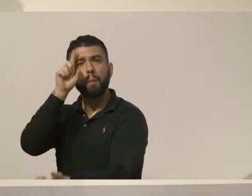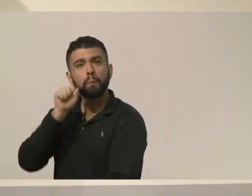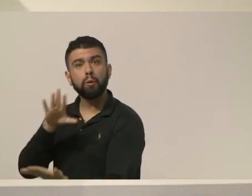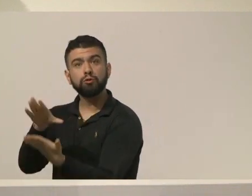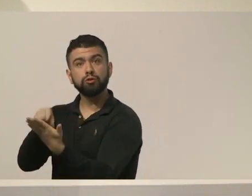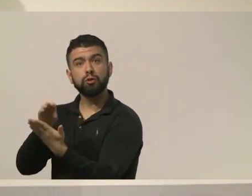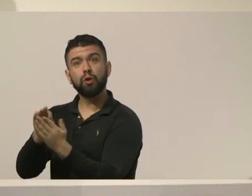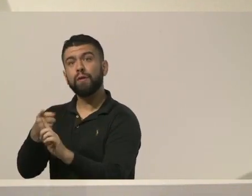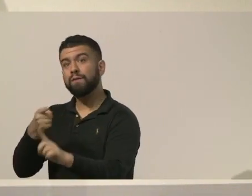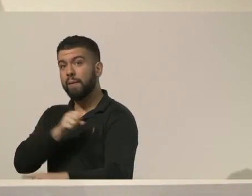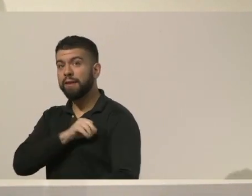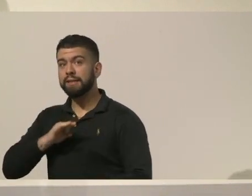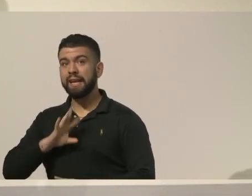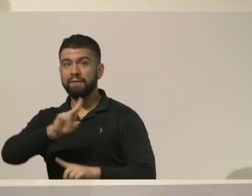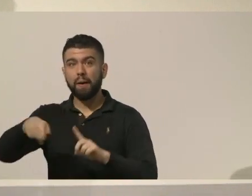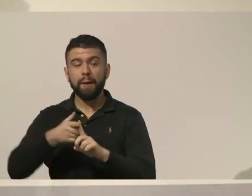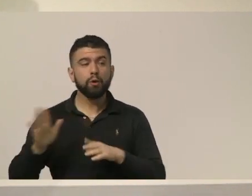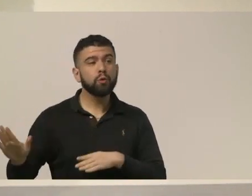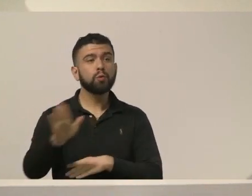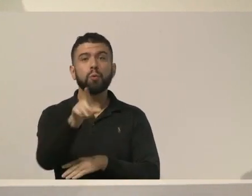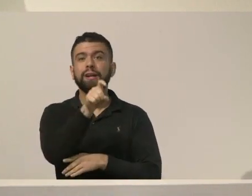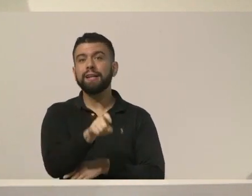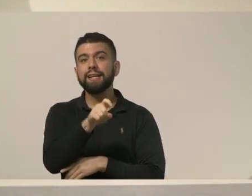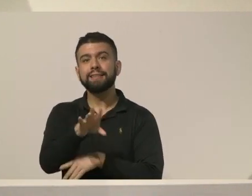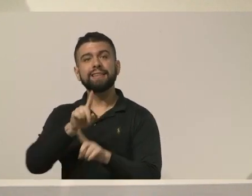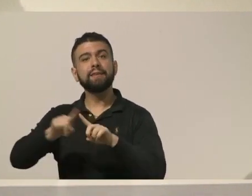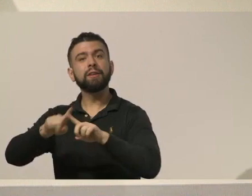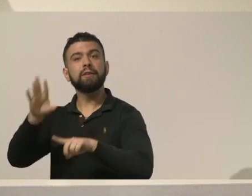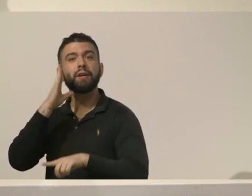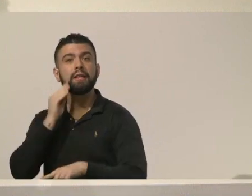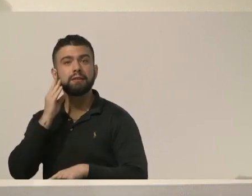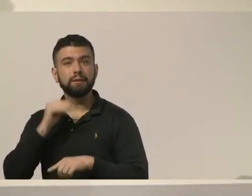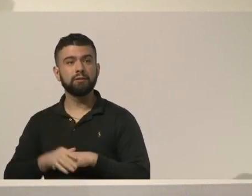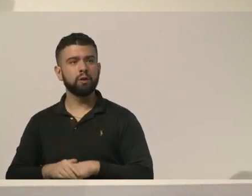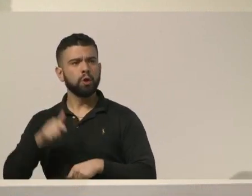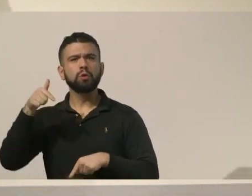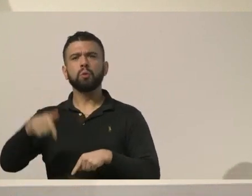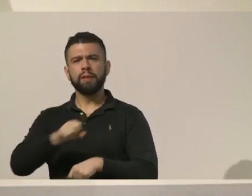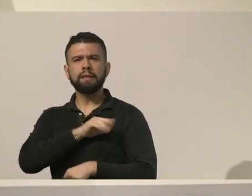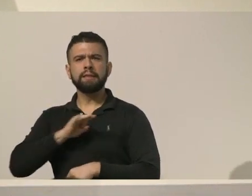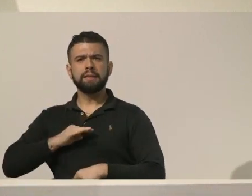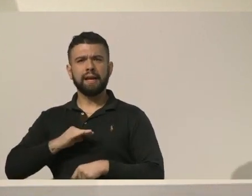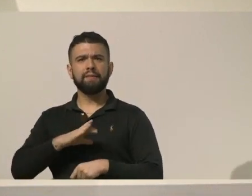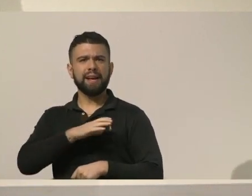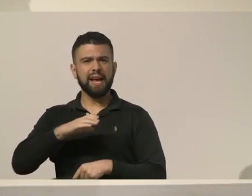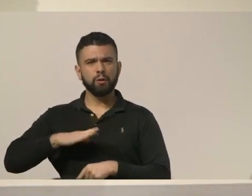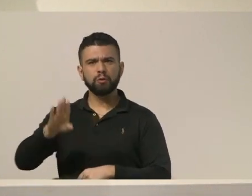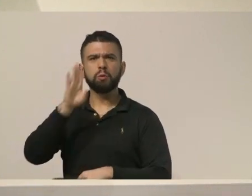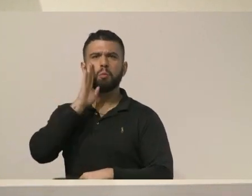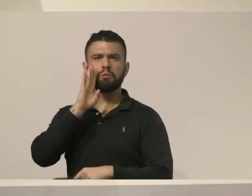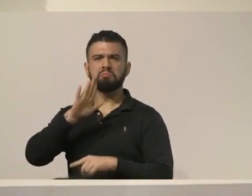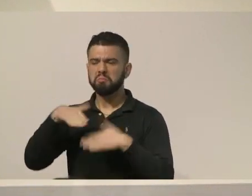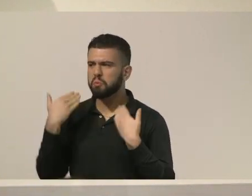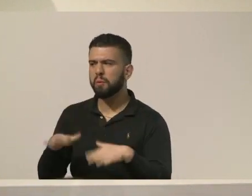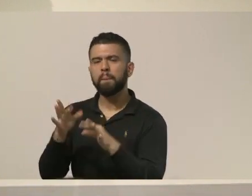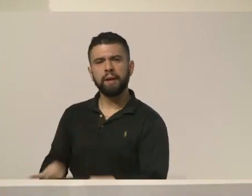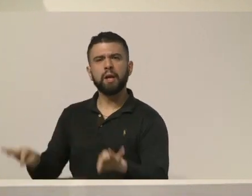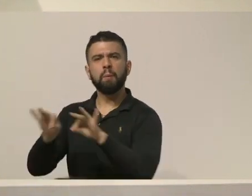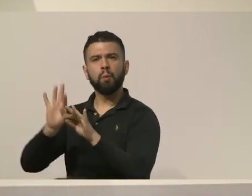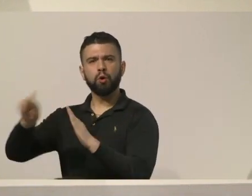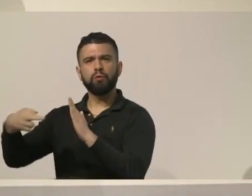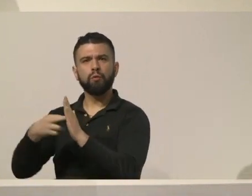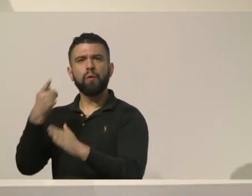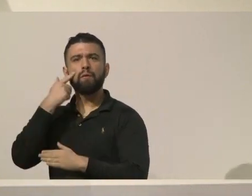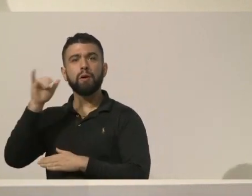experiences. I see the newly formed staff council as playing an important role in this. I want to take this time to thank